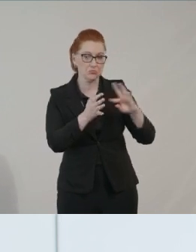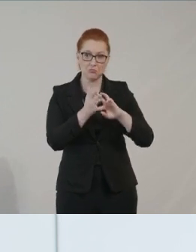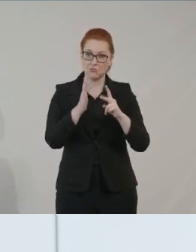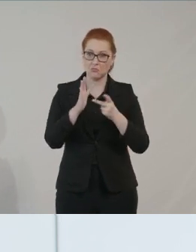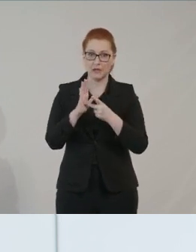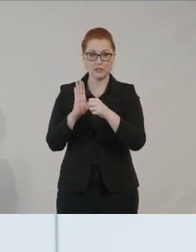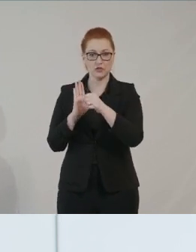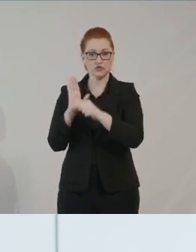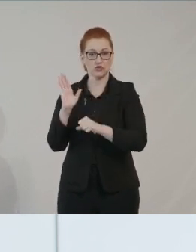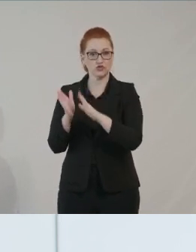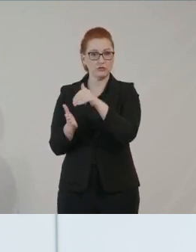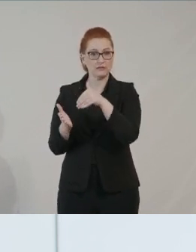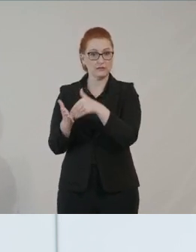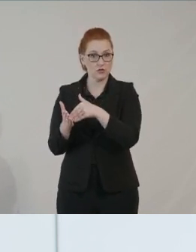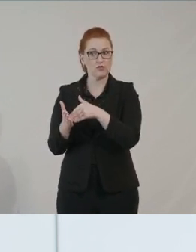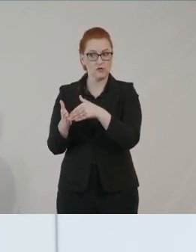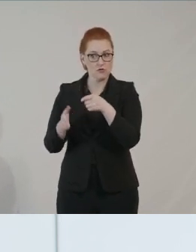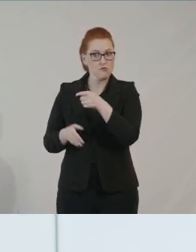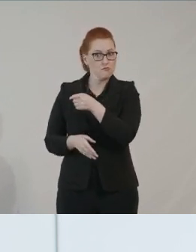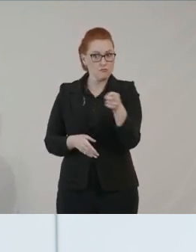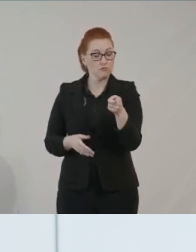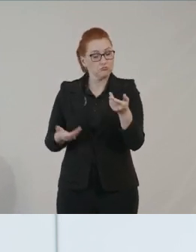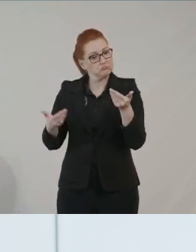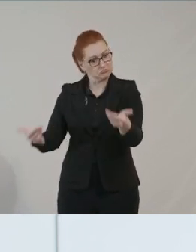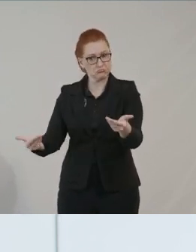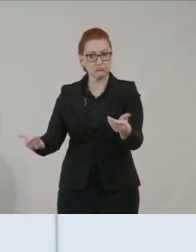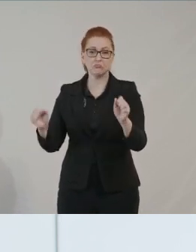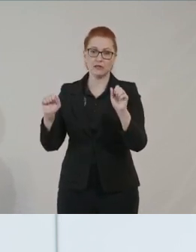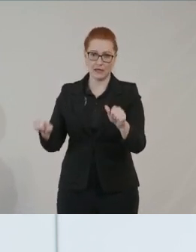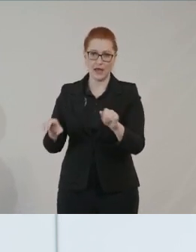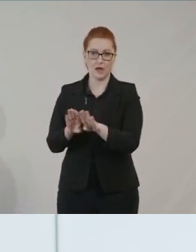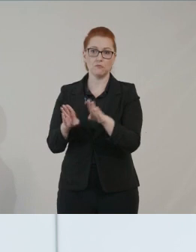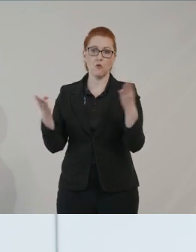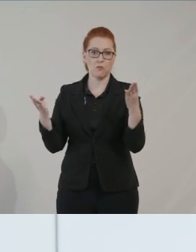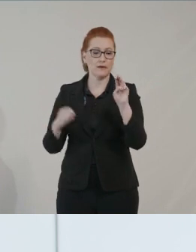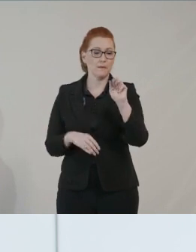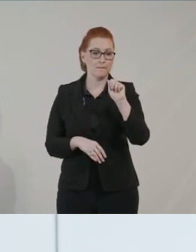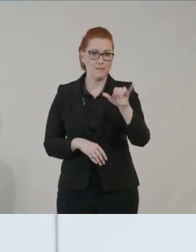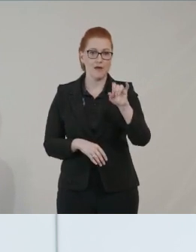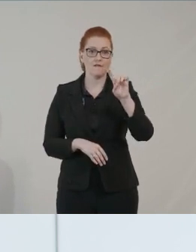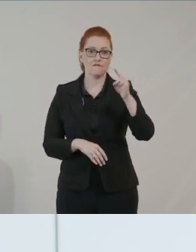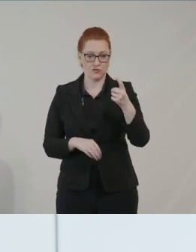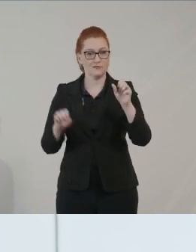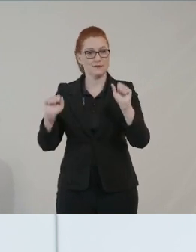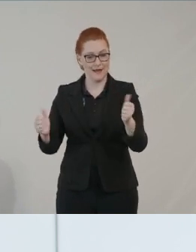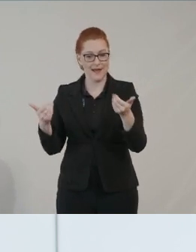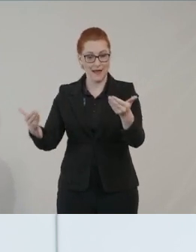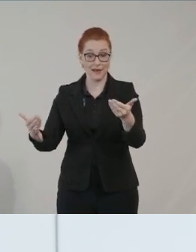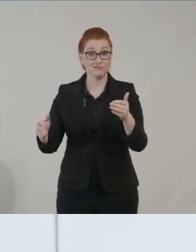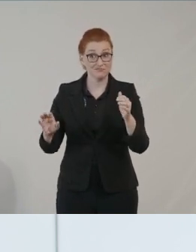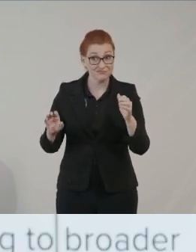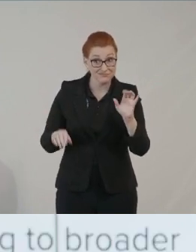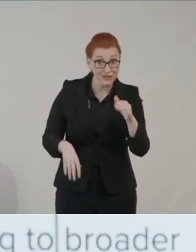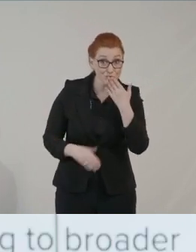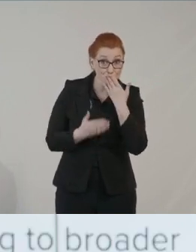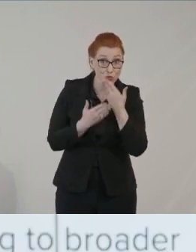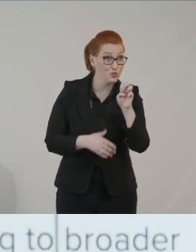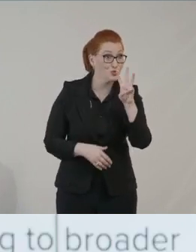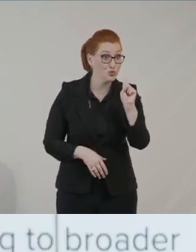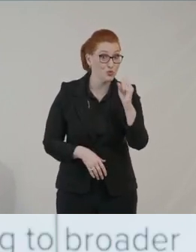demonstrate capacity can open again May 1st. That's a good news.